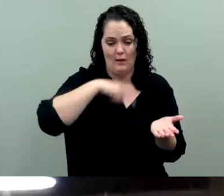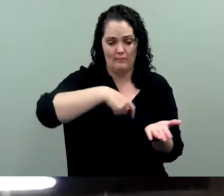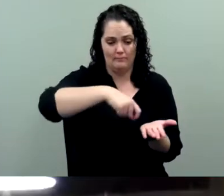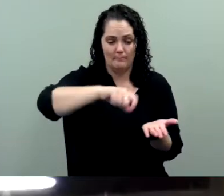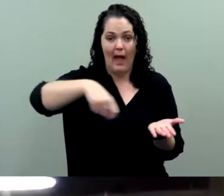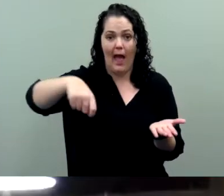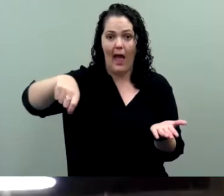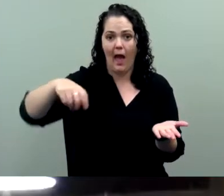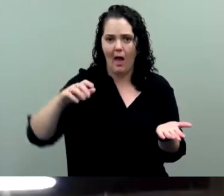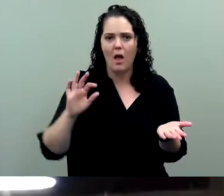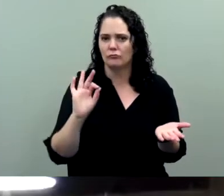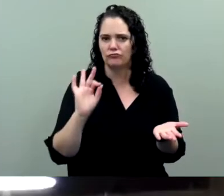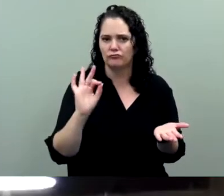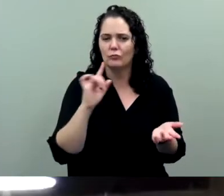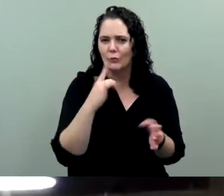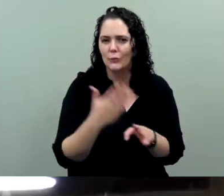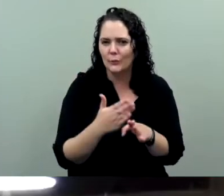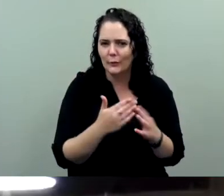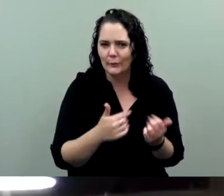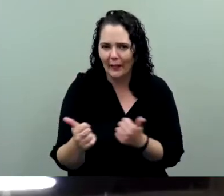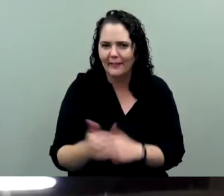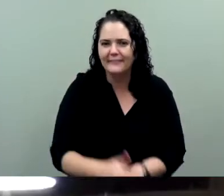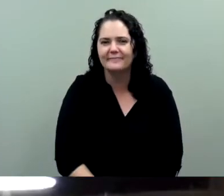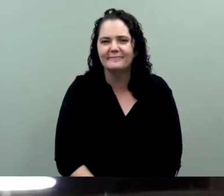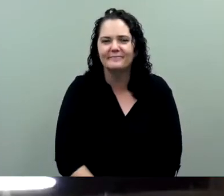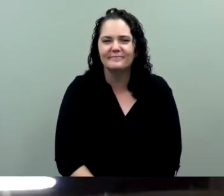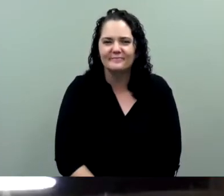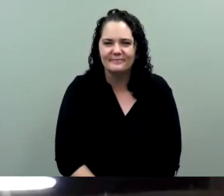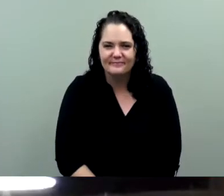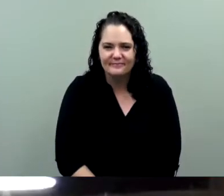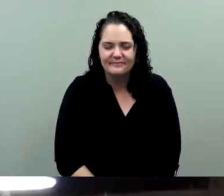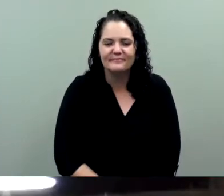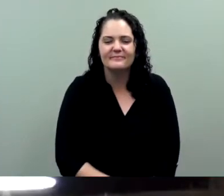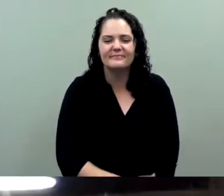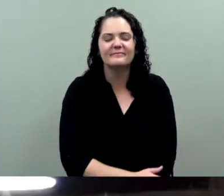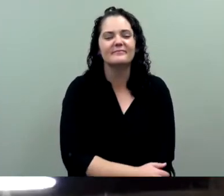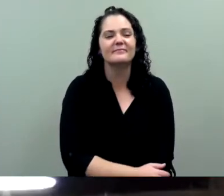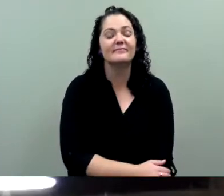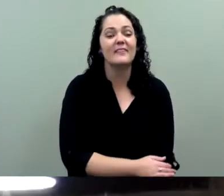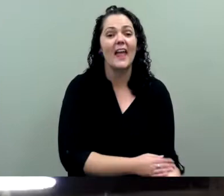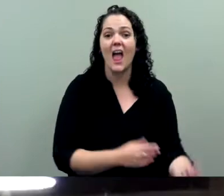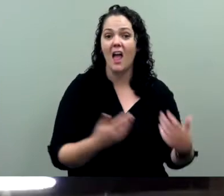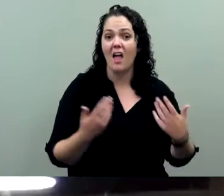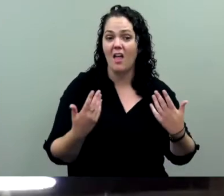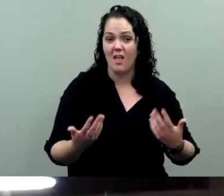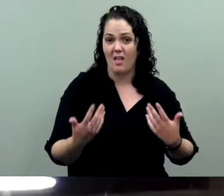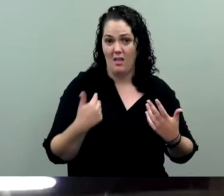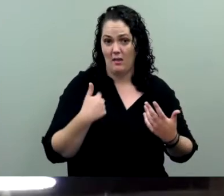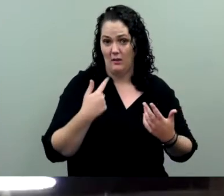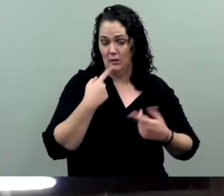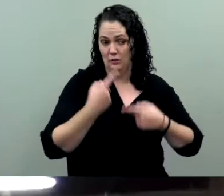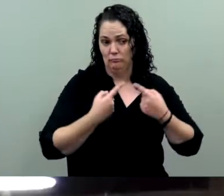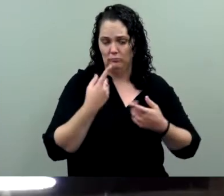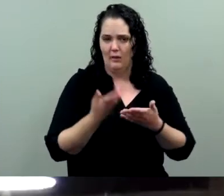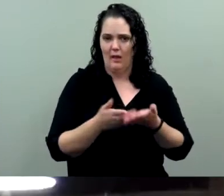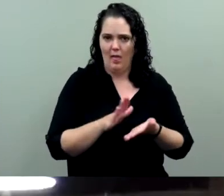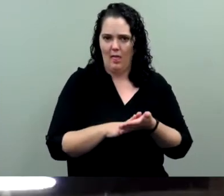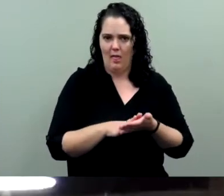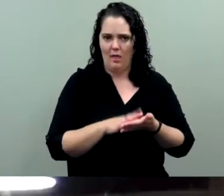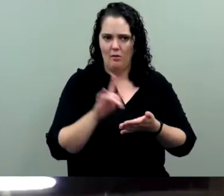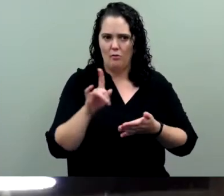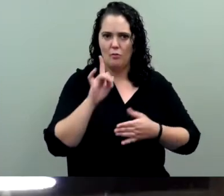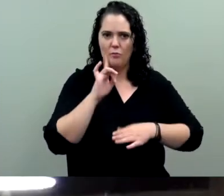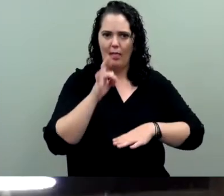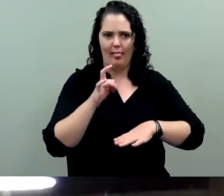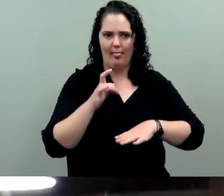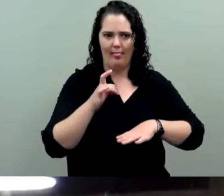first drawing we're going to do. Now, as we get into it, and as I show you how to attach this to yourself for this first one, and I'm going